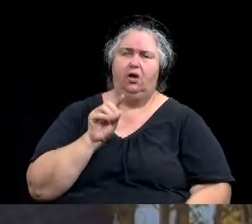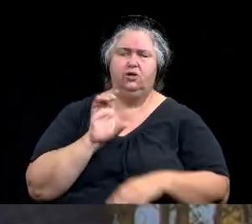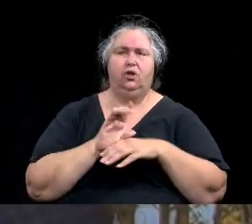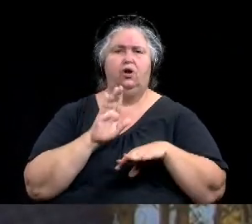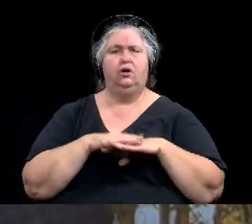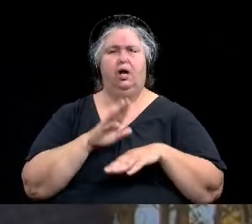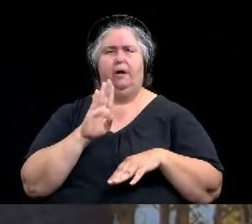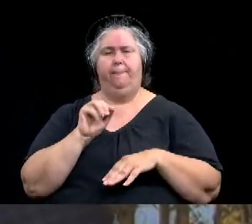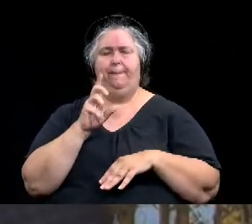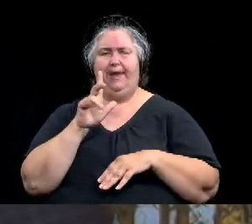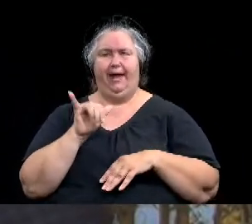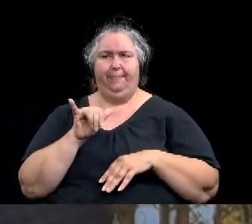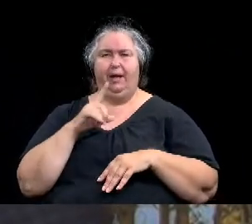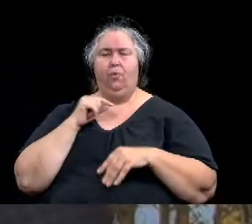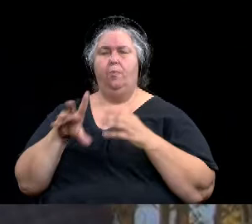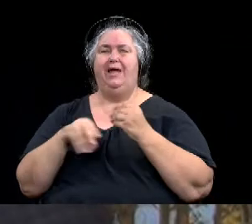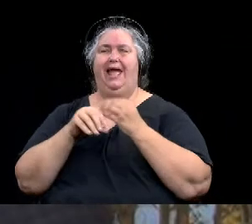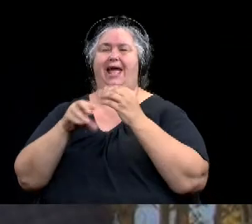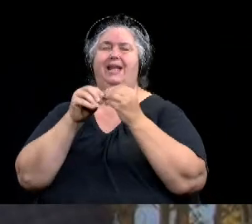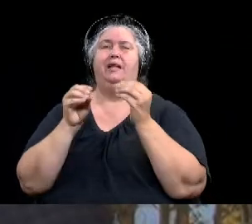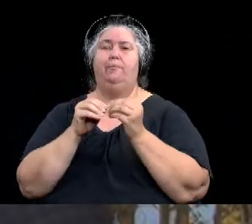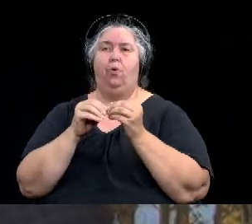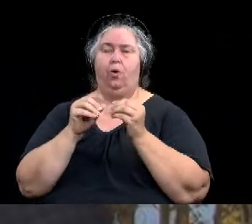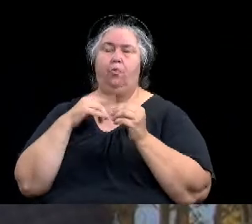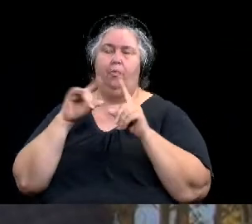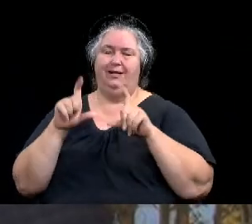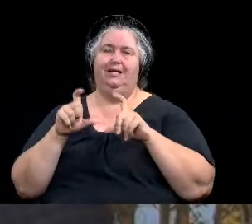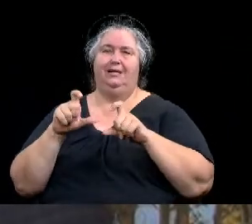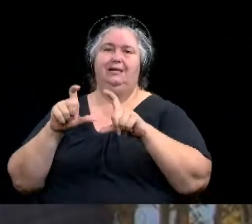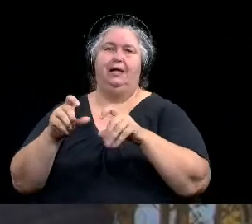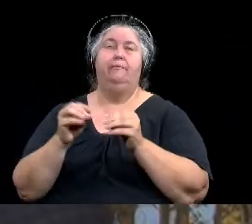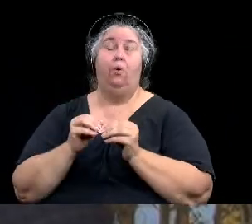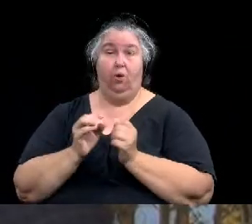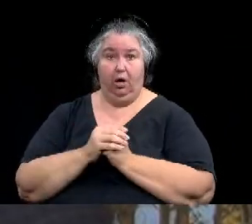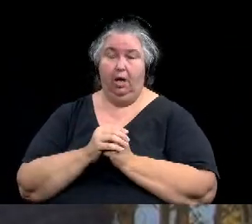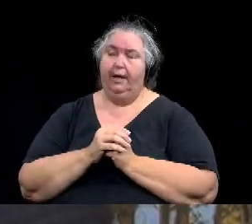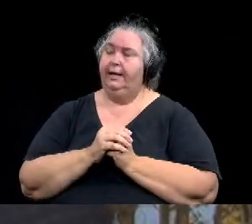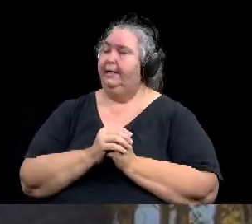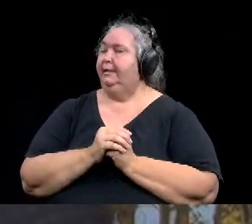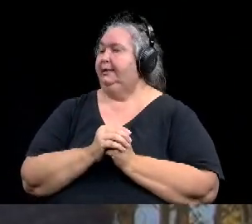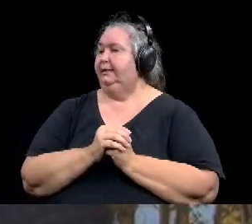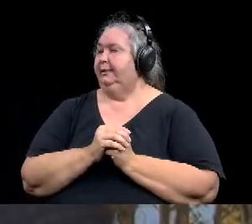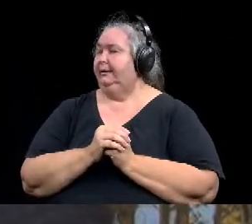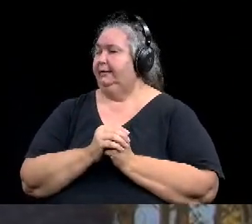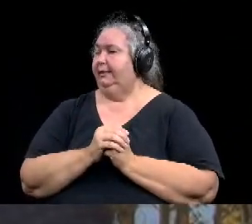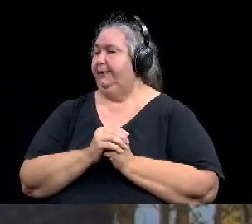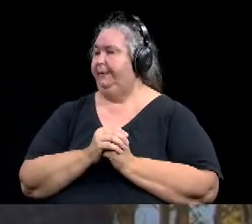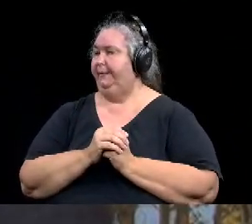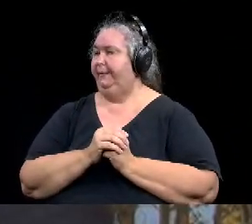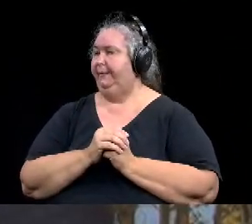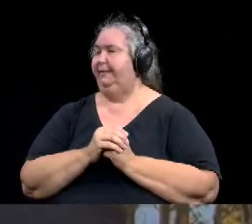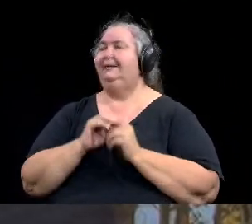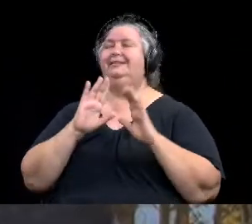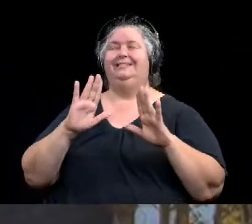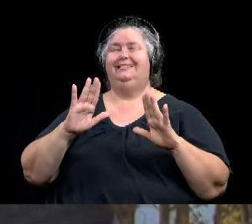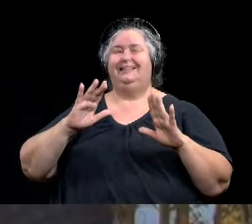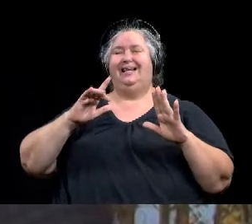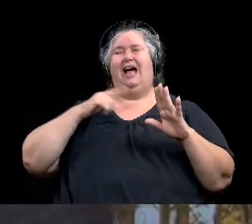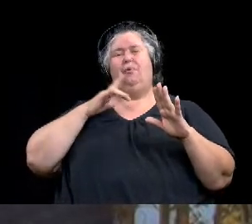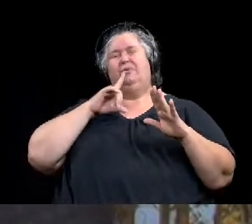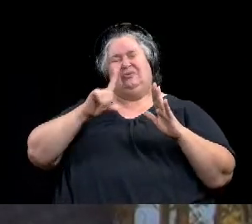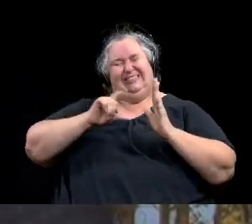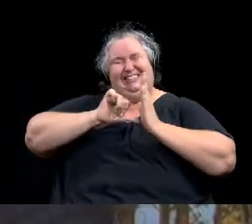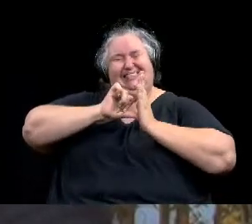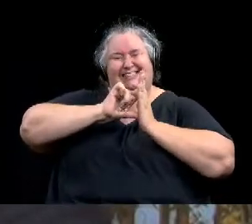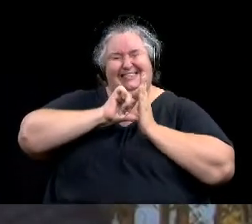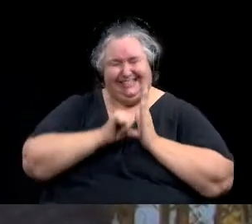be adding additional sites as this test moves forward. I simply can't overemphasize the importance